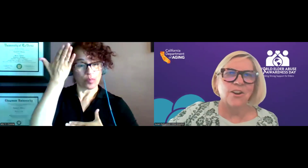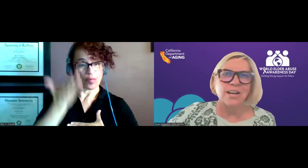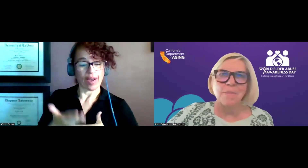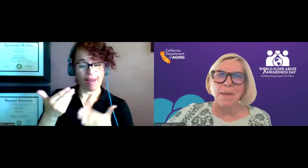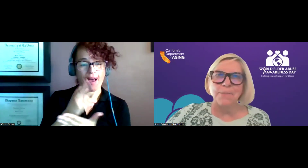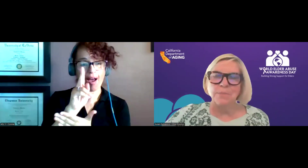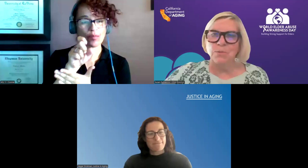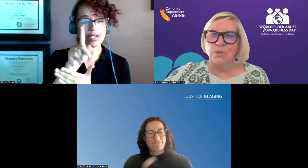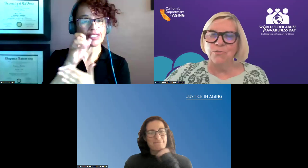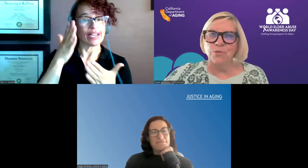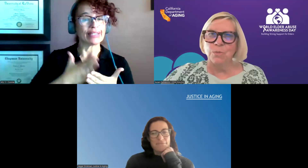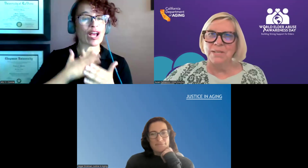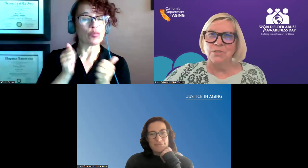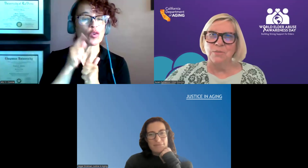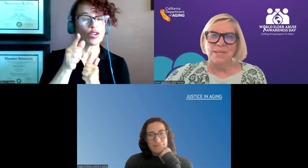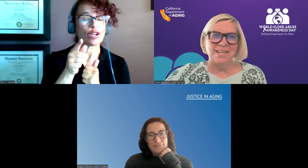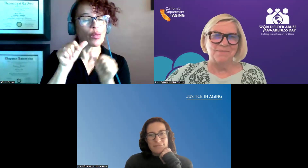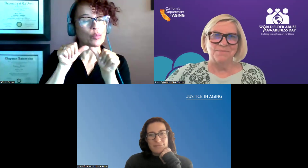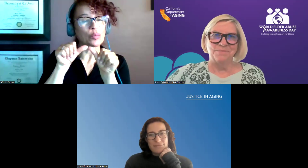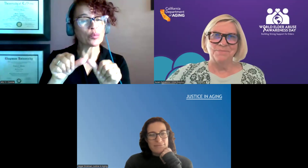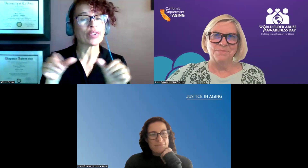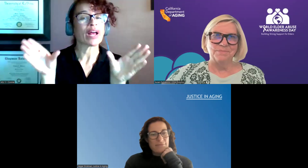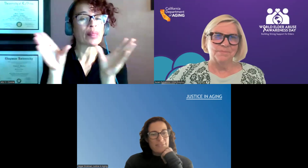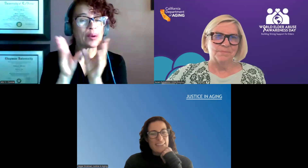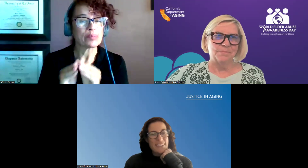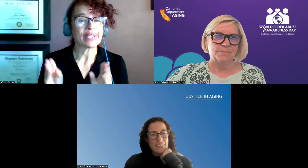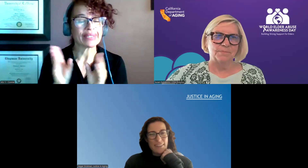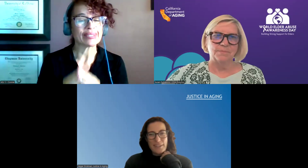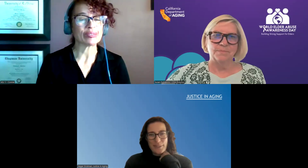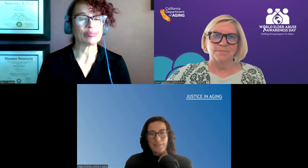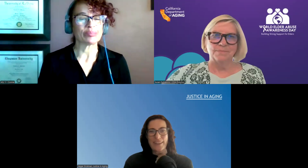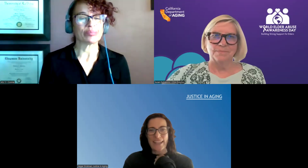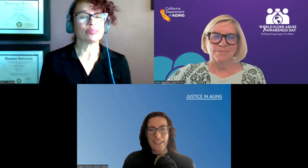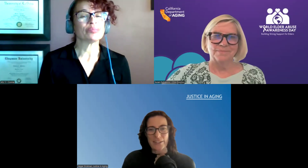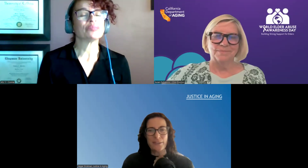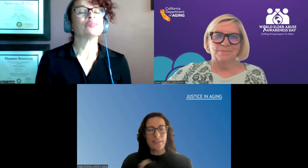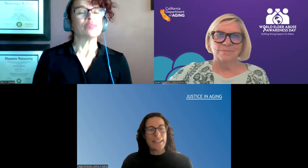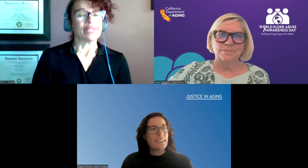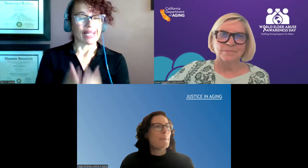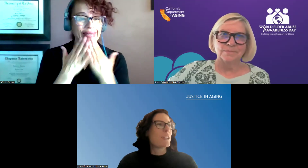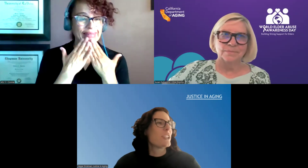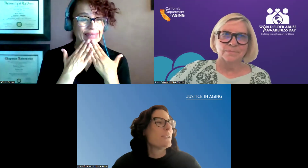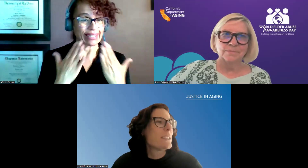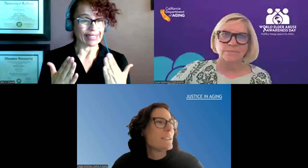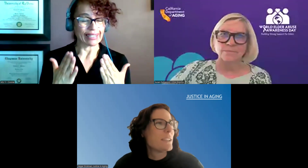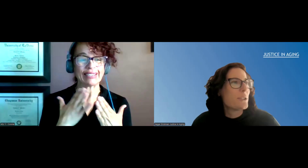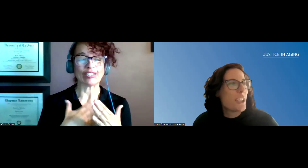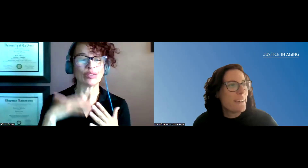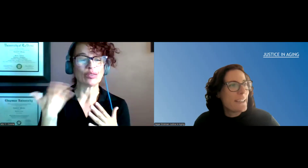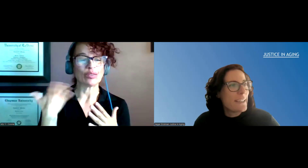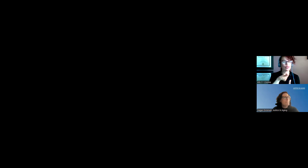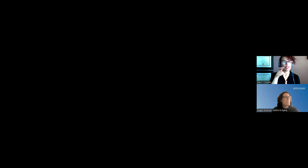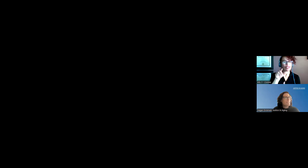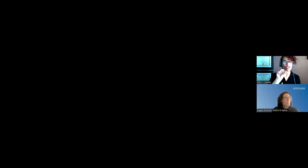updates, Hagar, and I'm happy to be with you for the remainder of the meeting. That's wonderful. Thank you. And I'm actually going to turn it